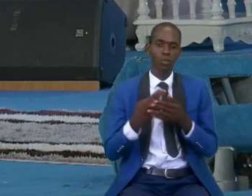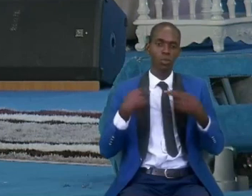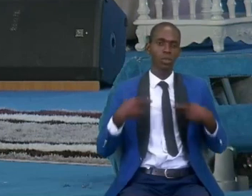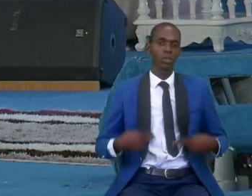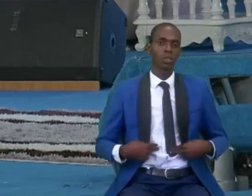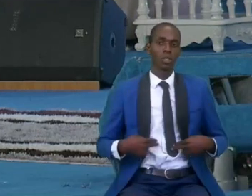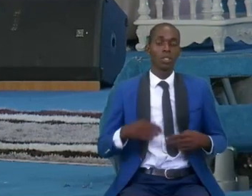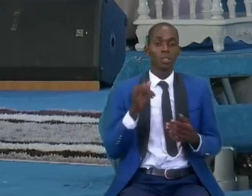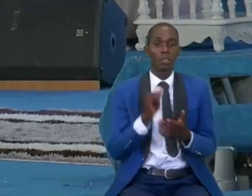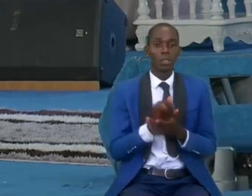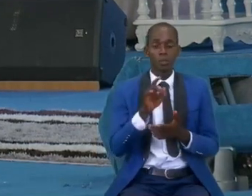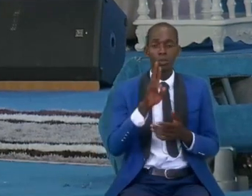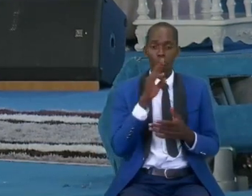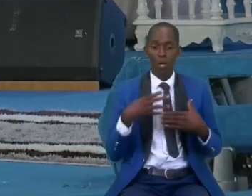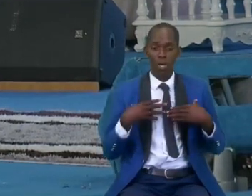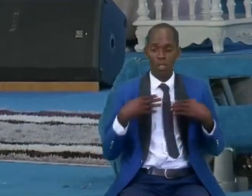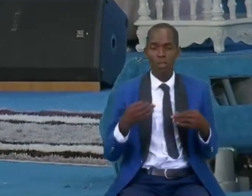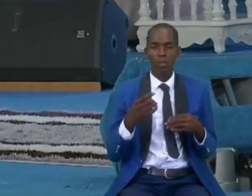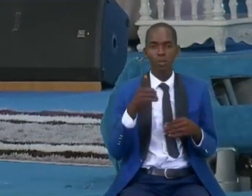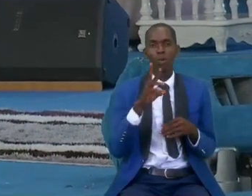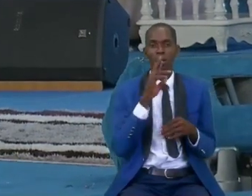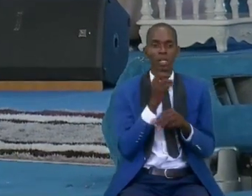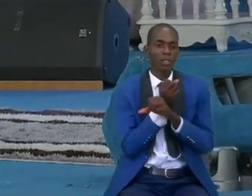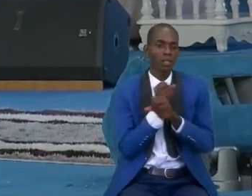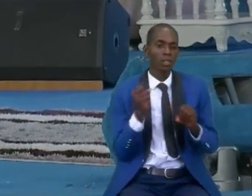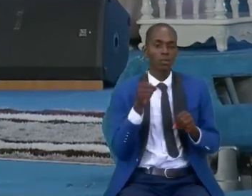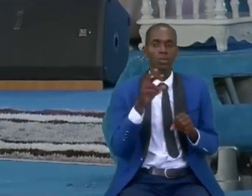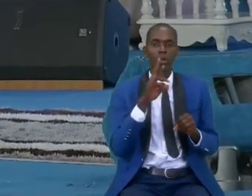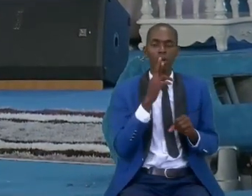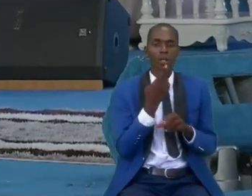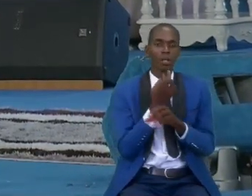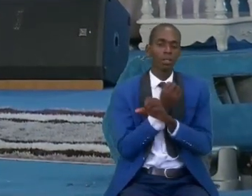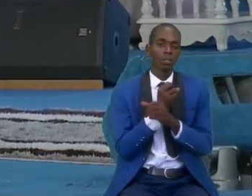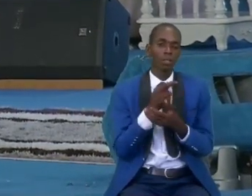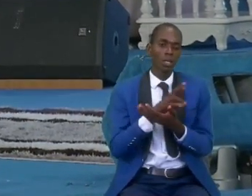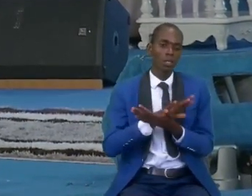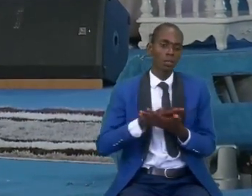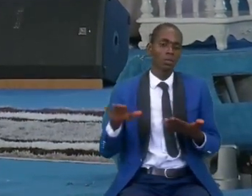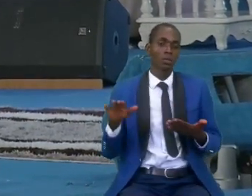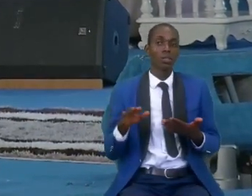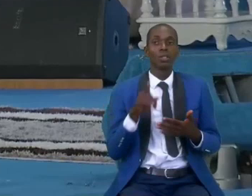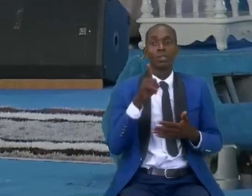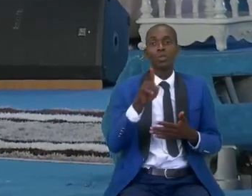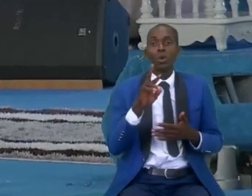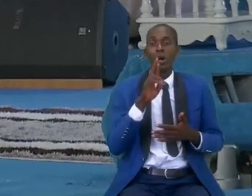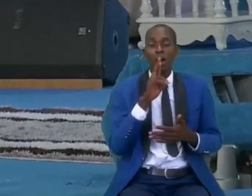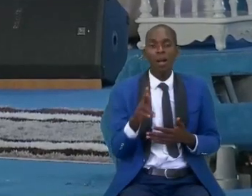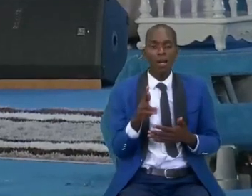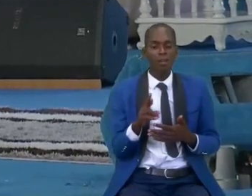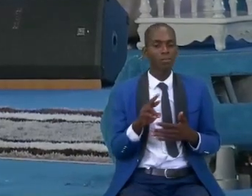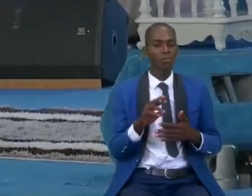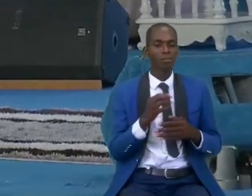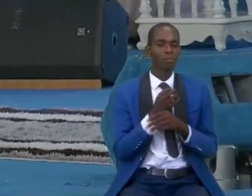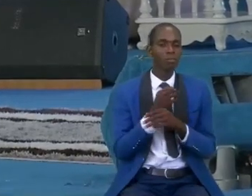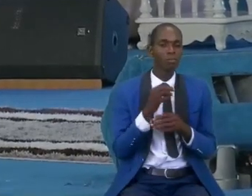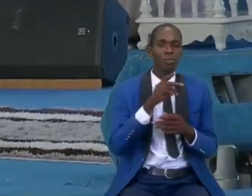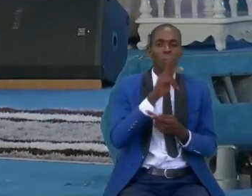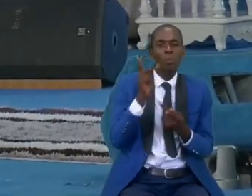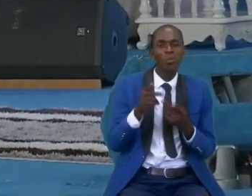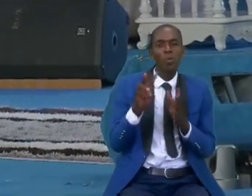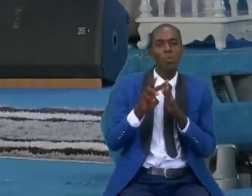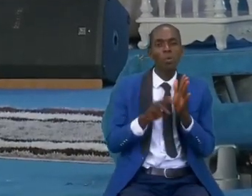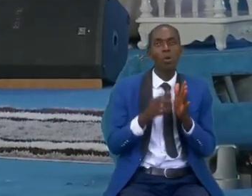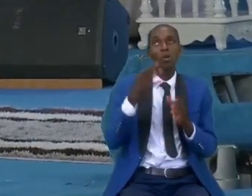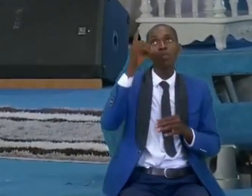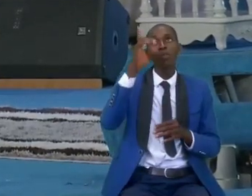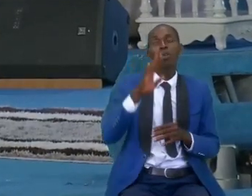the perfect will of God? That you are the favorite of heaven. What's the perfect will of God? That every prayer you pray, He